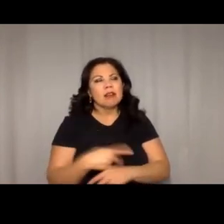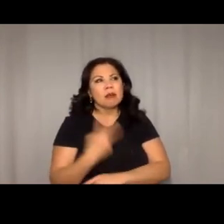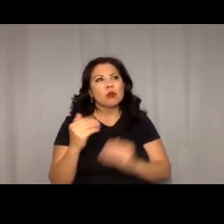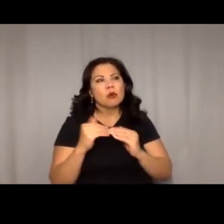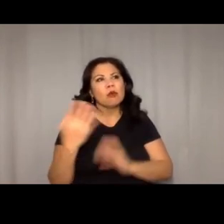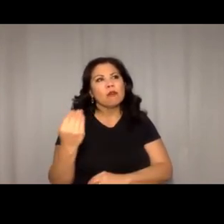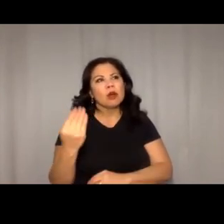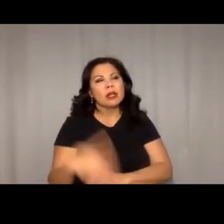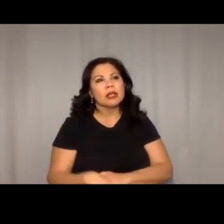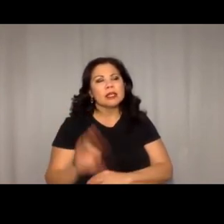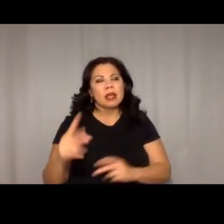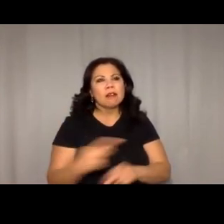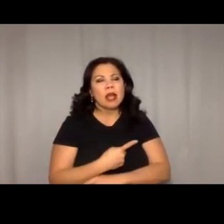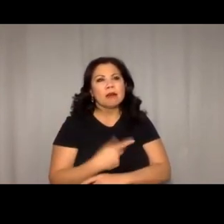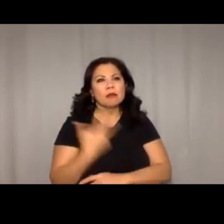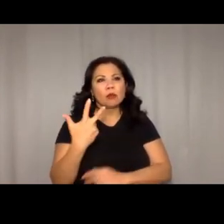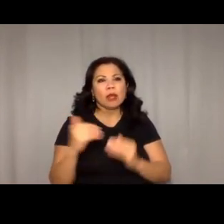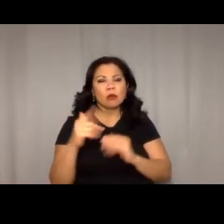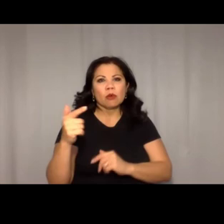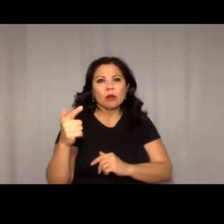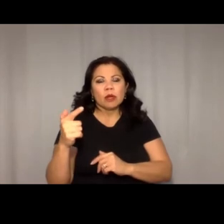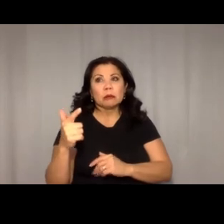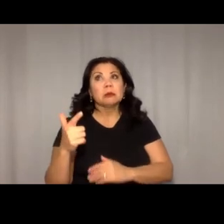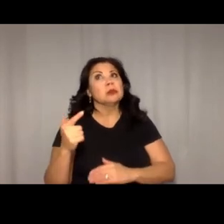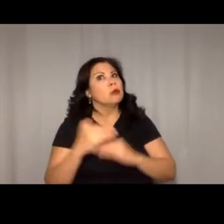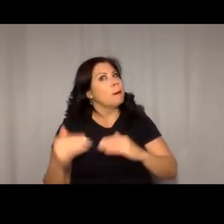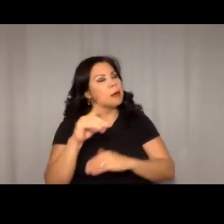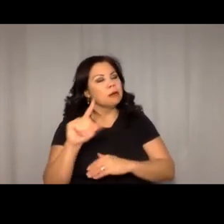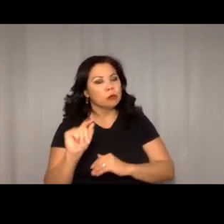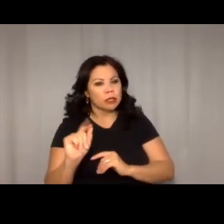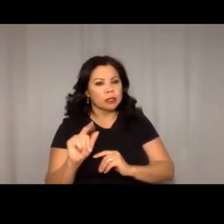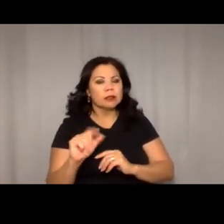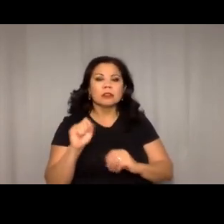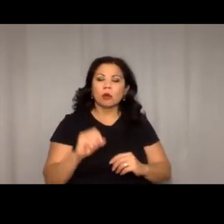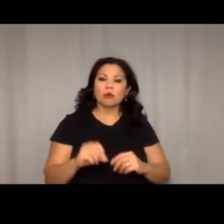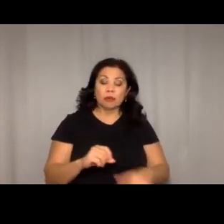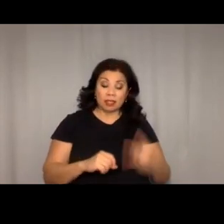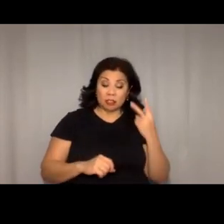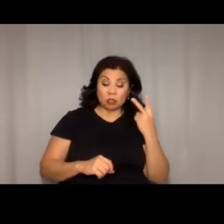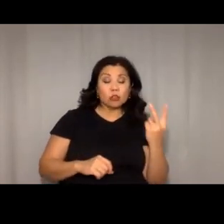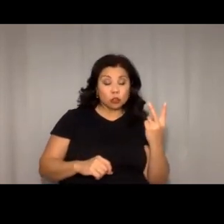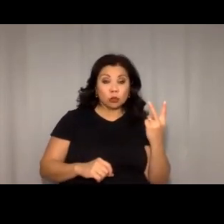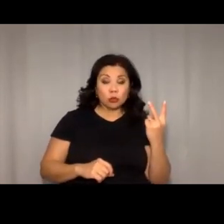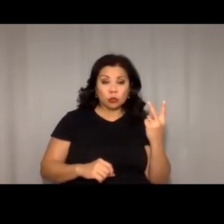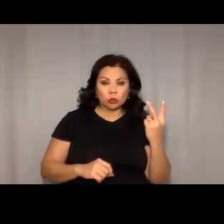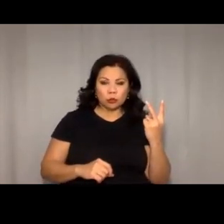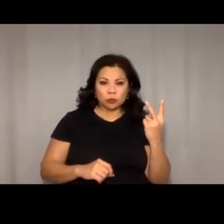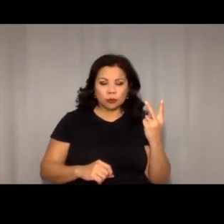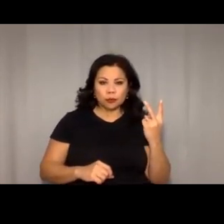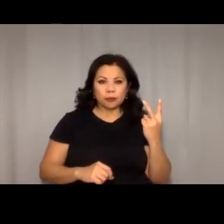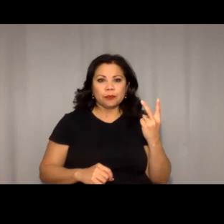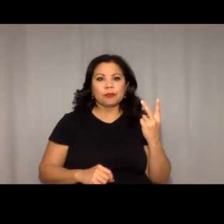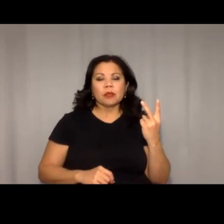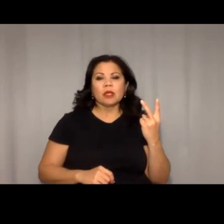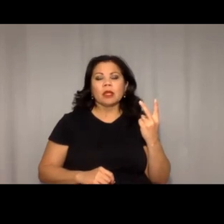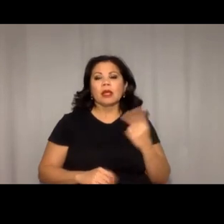is 14. 7 times 3 is 21. Well, 21 is over 20, so the closest I can do is 2 times 7. All